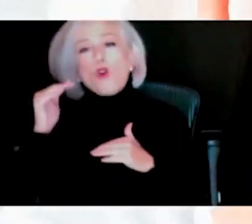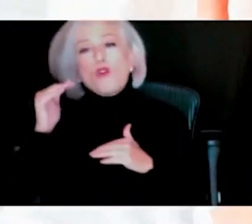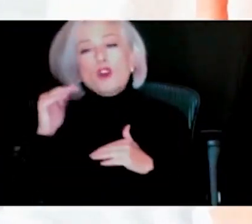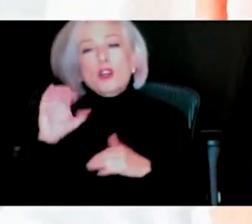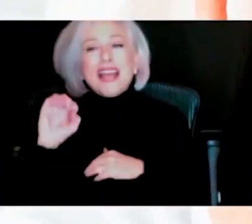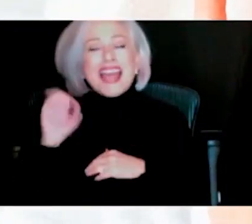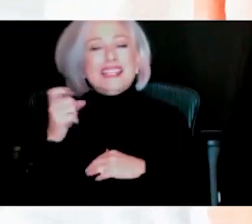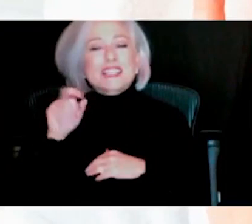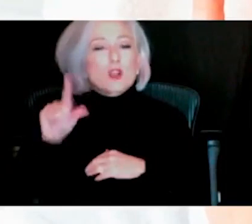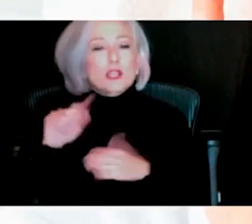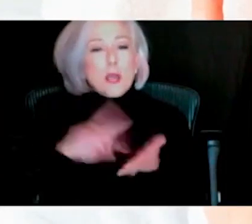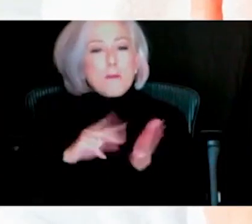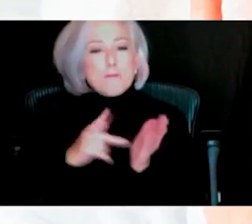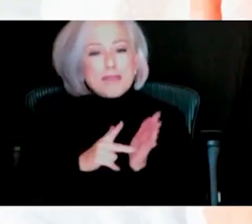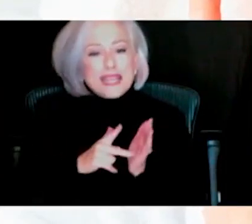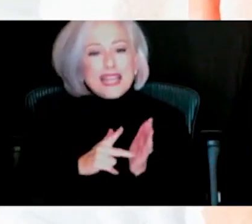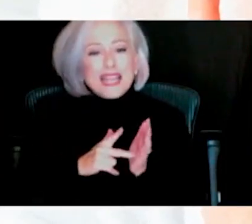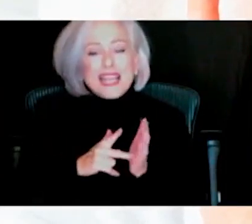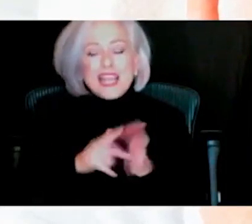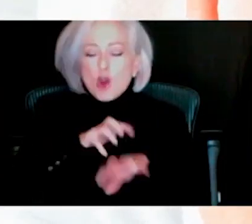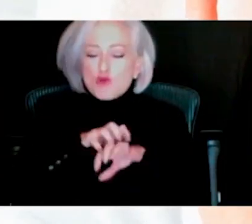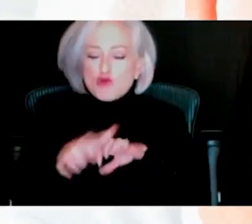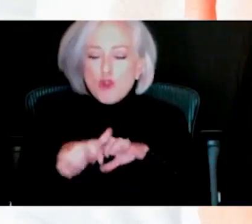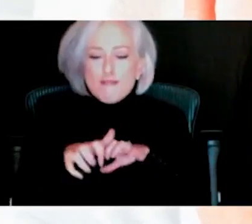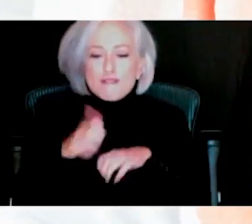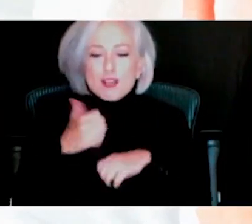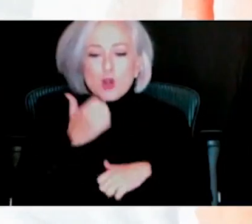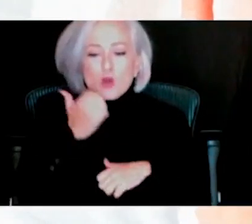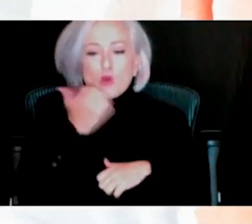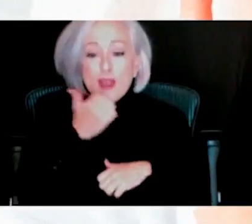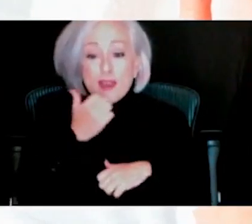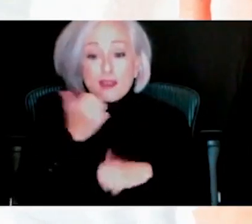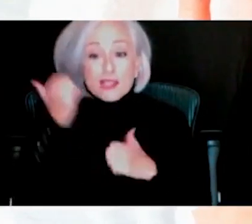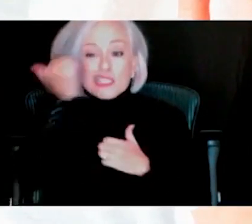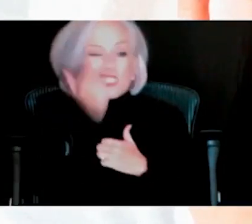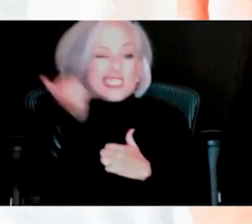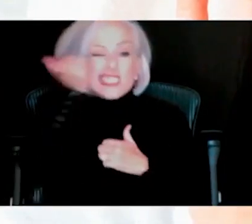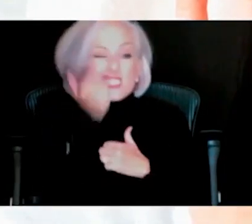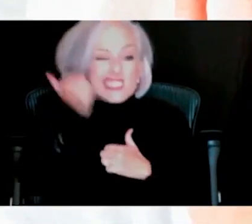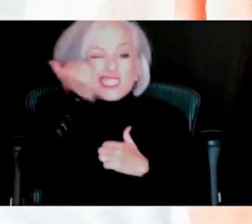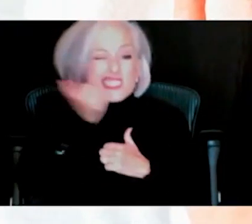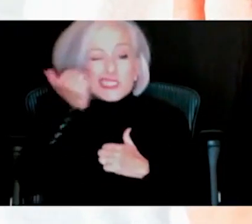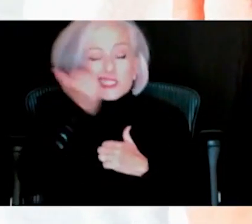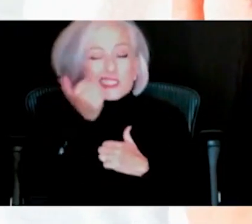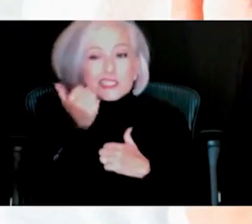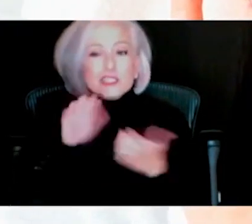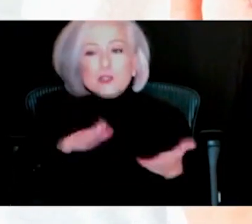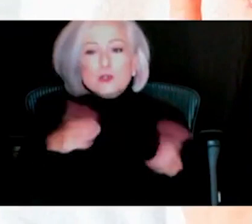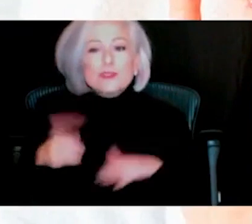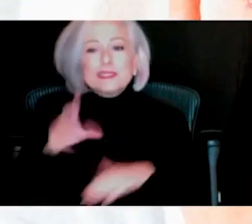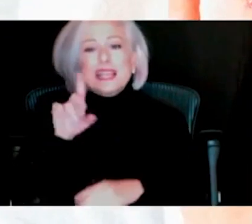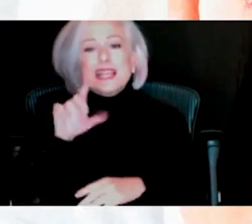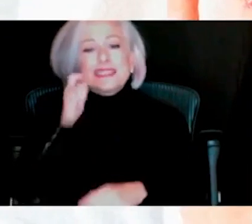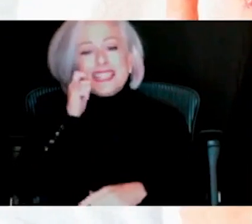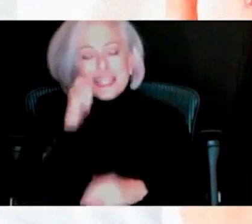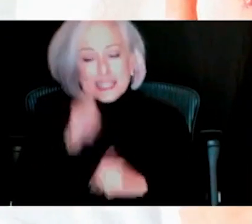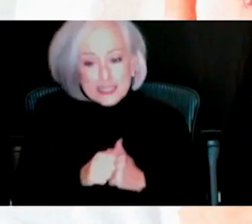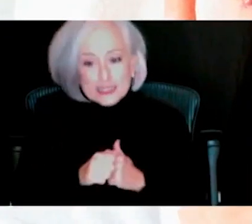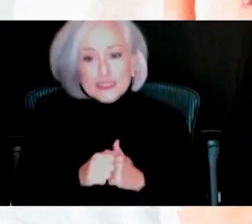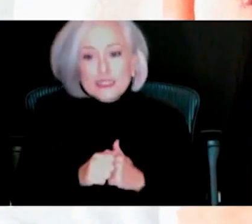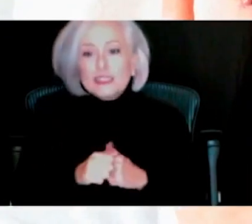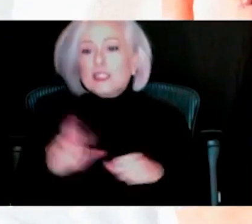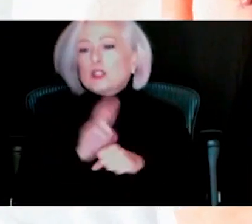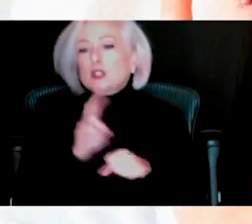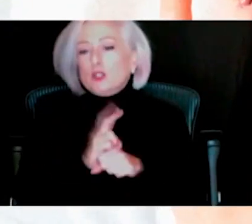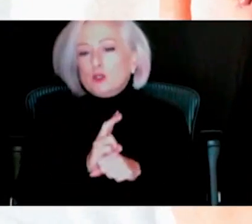rag and rubbing it on your skin to kind of get the dead skin off. What are your thoughts about that? And using like harsh, like abrasive cleansers